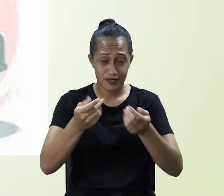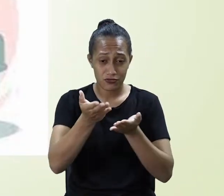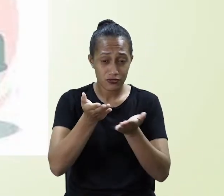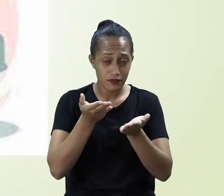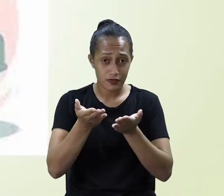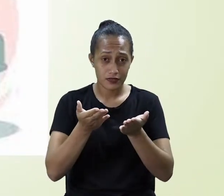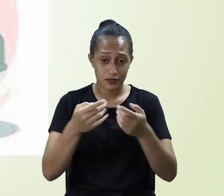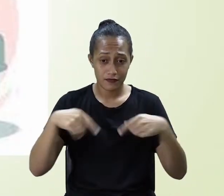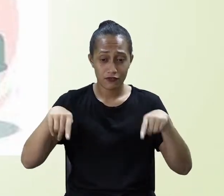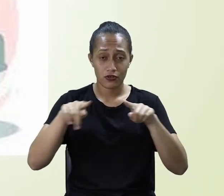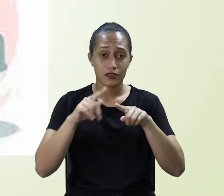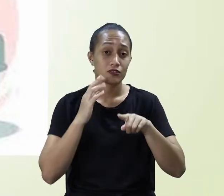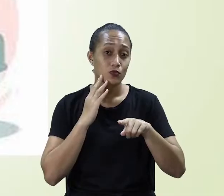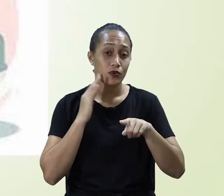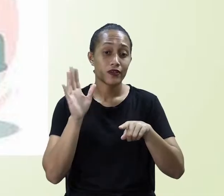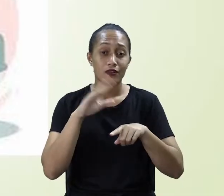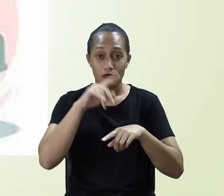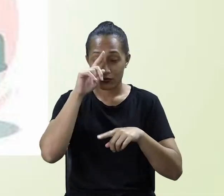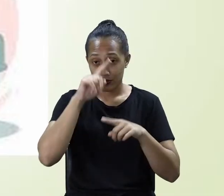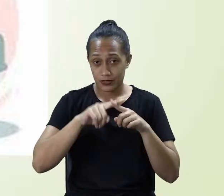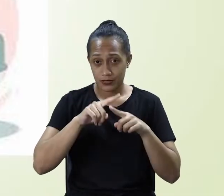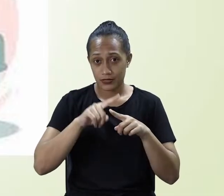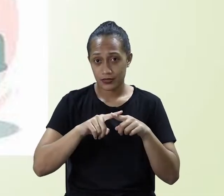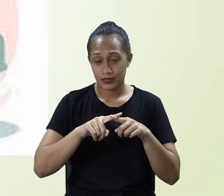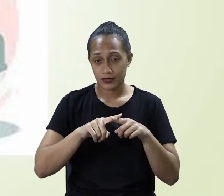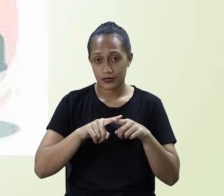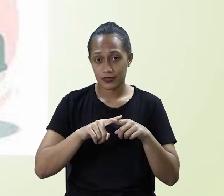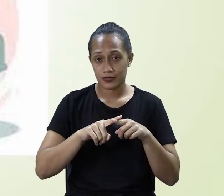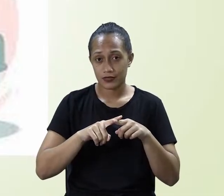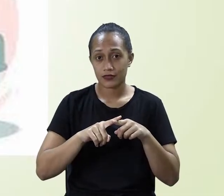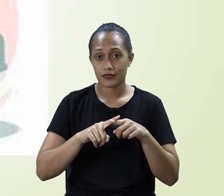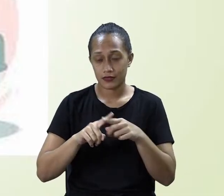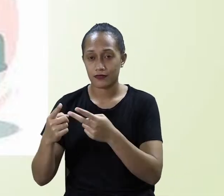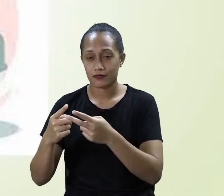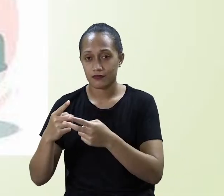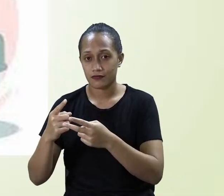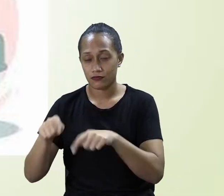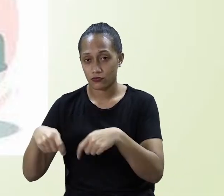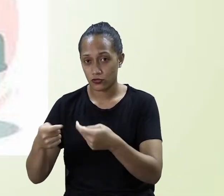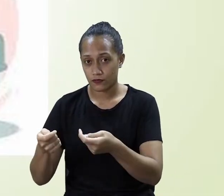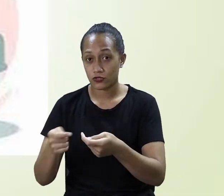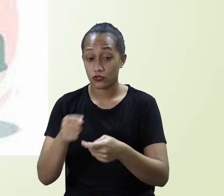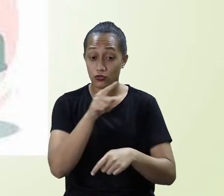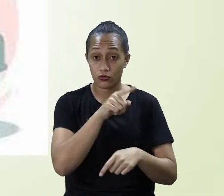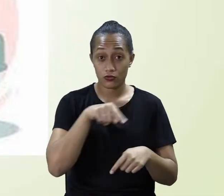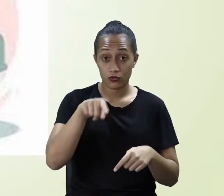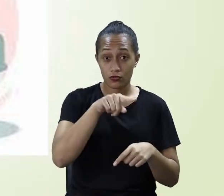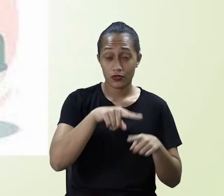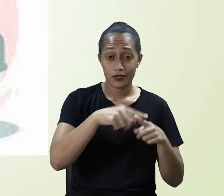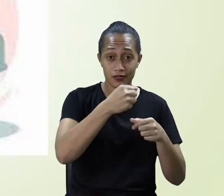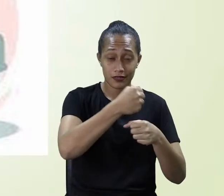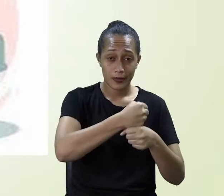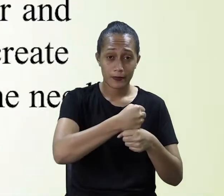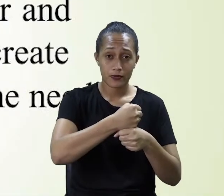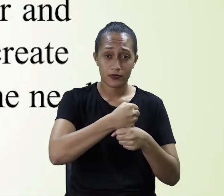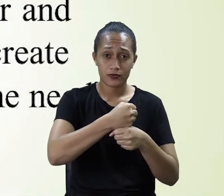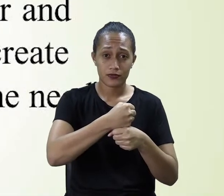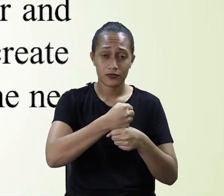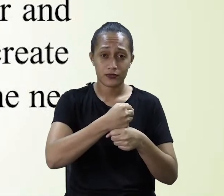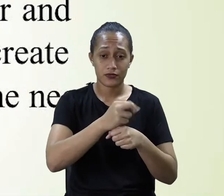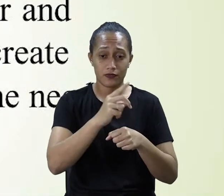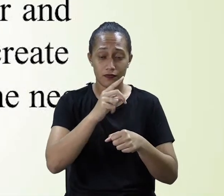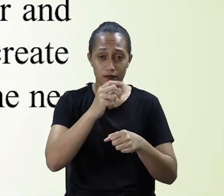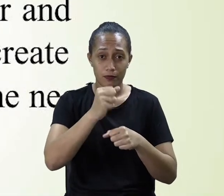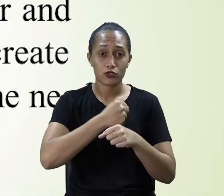forth. So these are all examples of producer. The main roles of the producer in